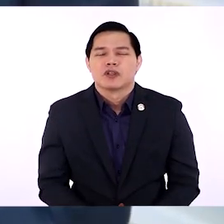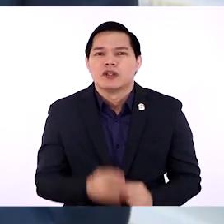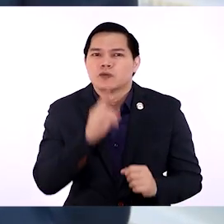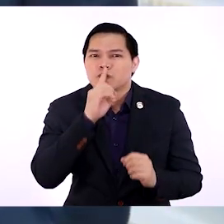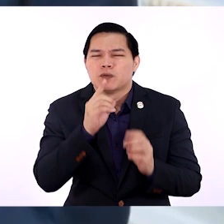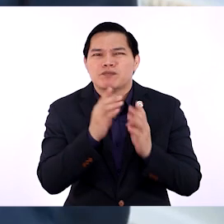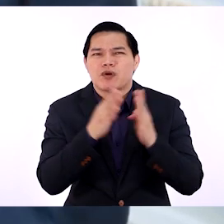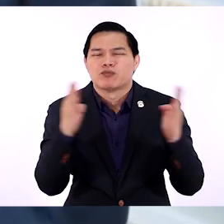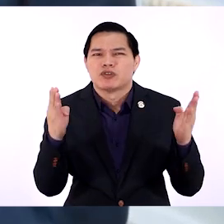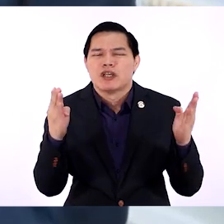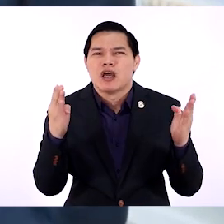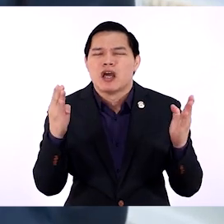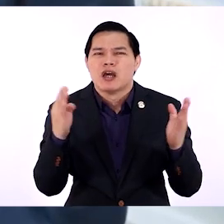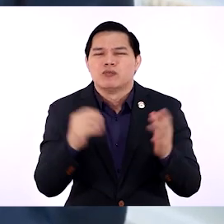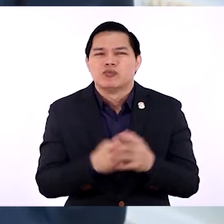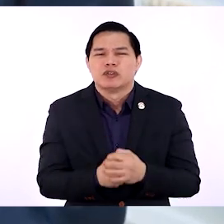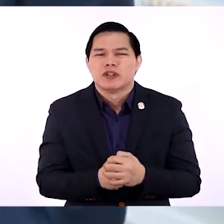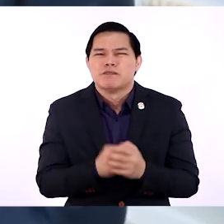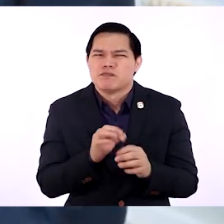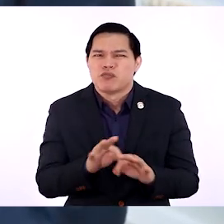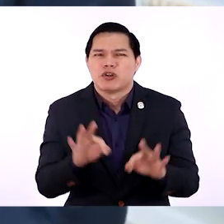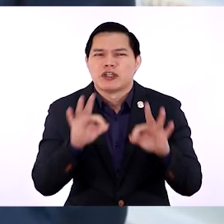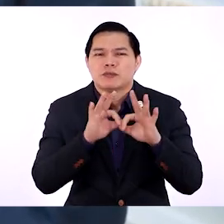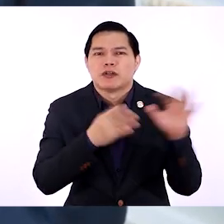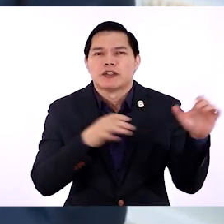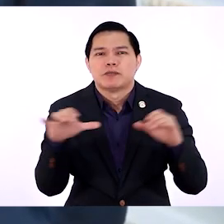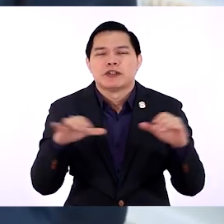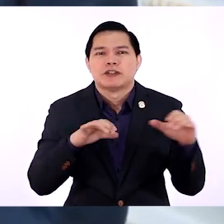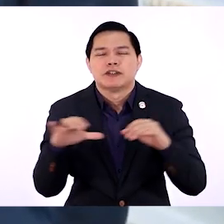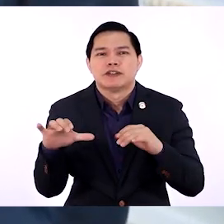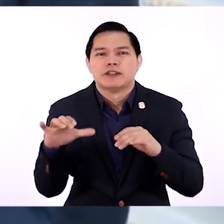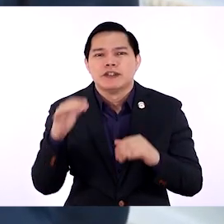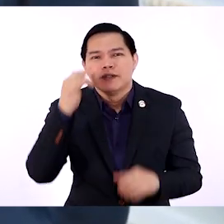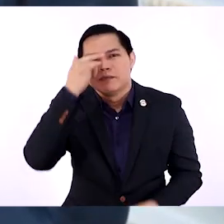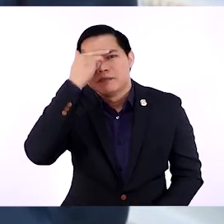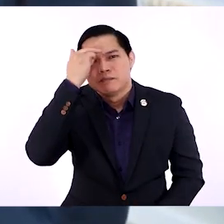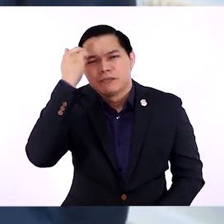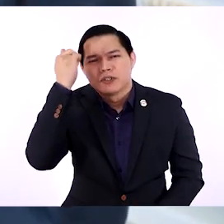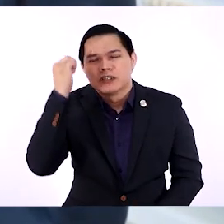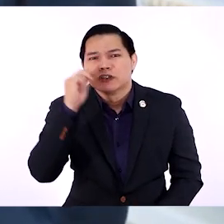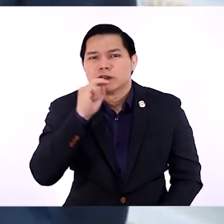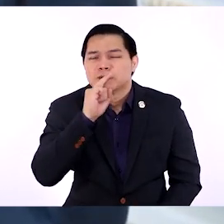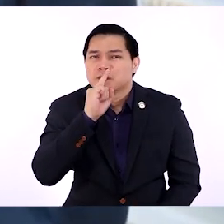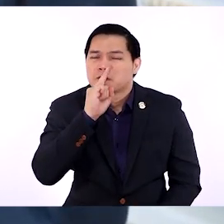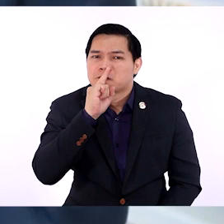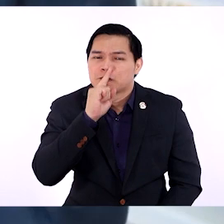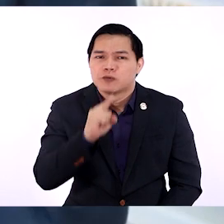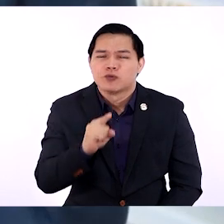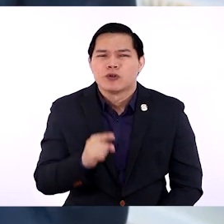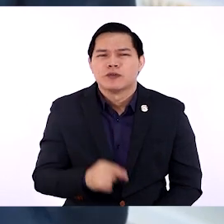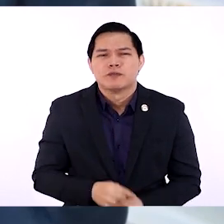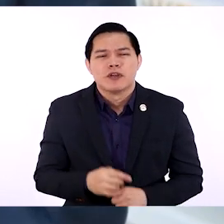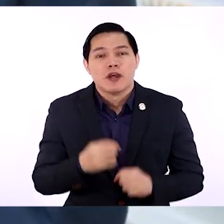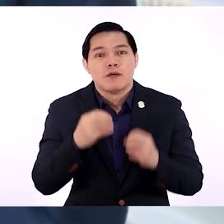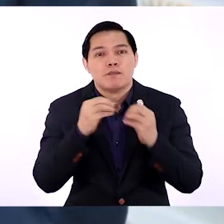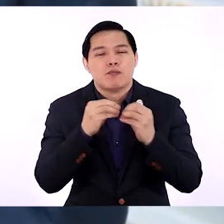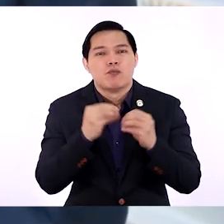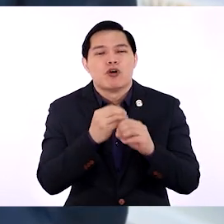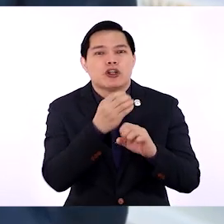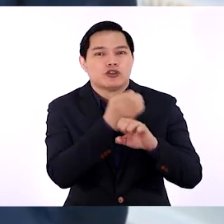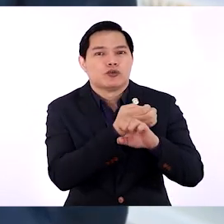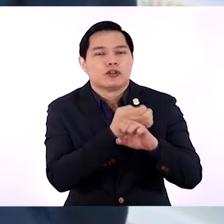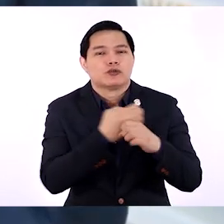napakalaking bagay po ng mga ganitong pagtitipon, mga ganitong aktibidad po. Dahil totoong tumitibay po